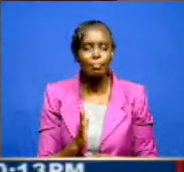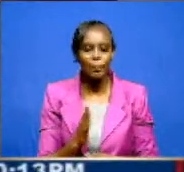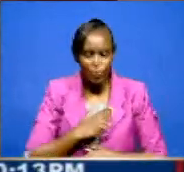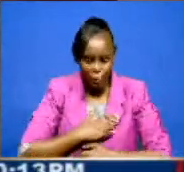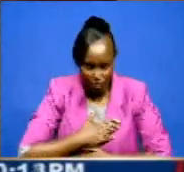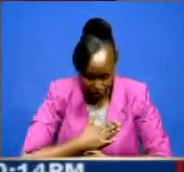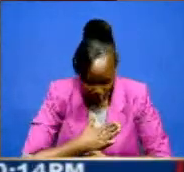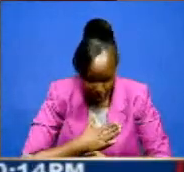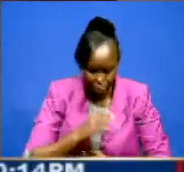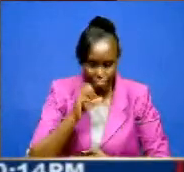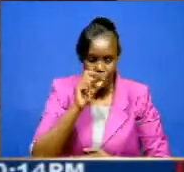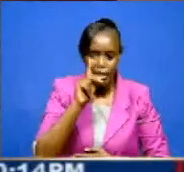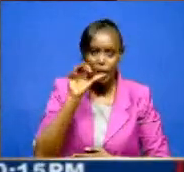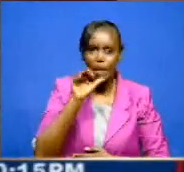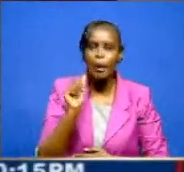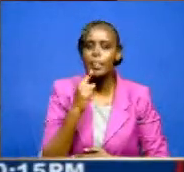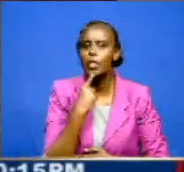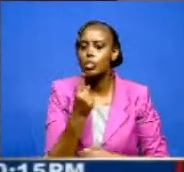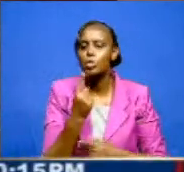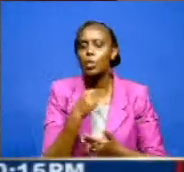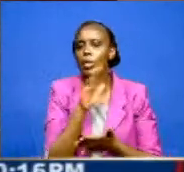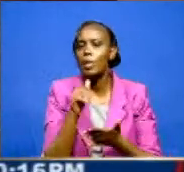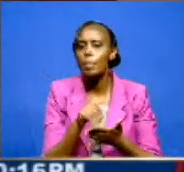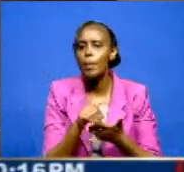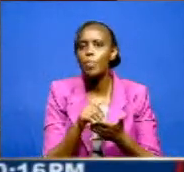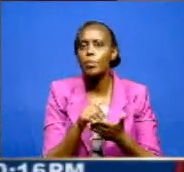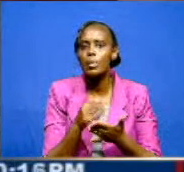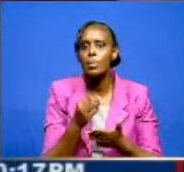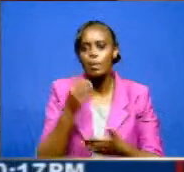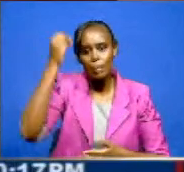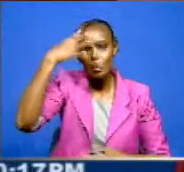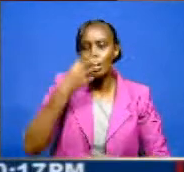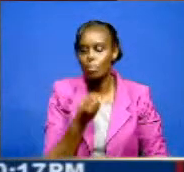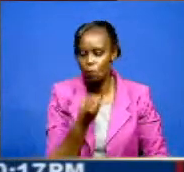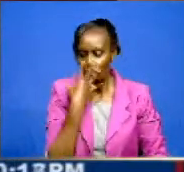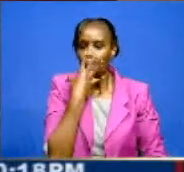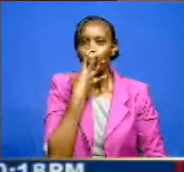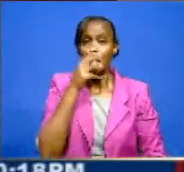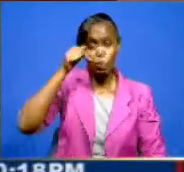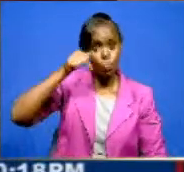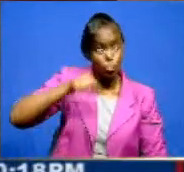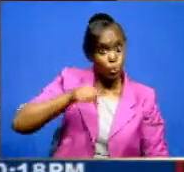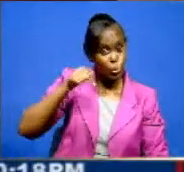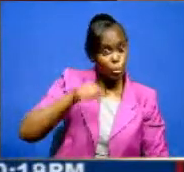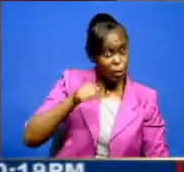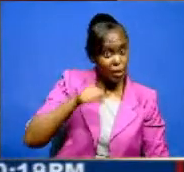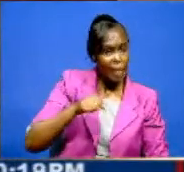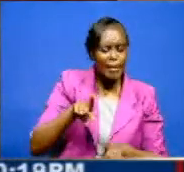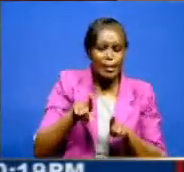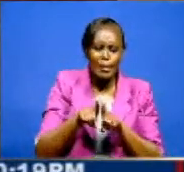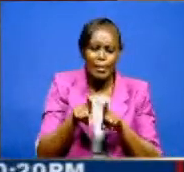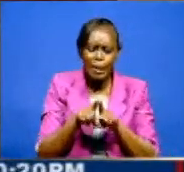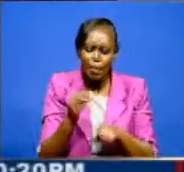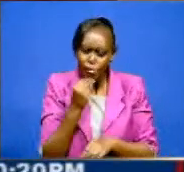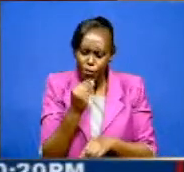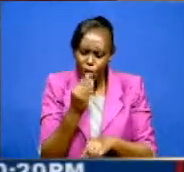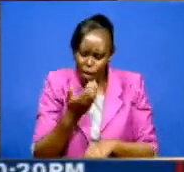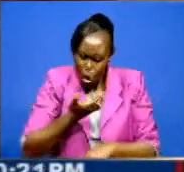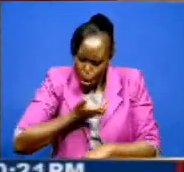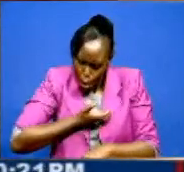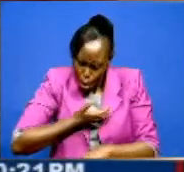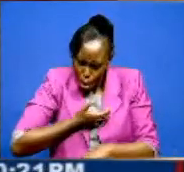Sakaja just talked about sunflower. Today, even feeding our own cows